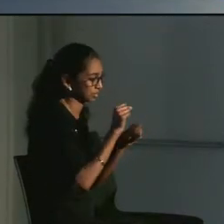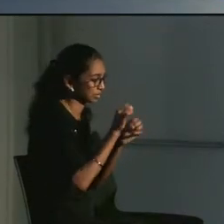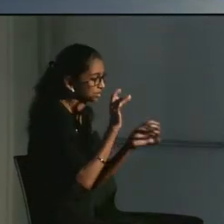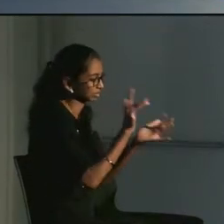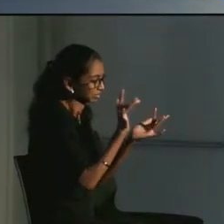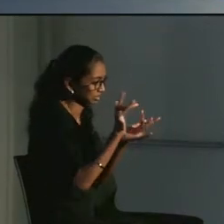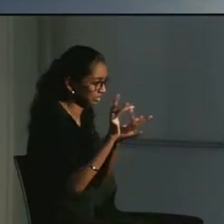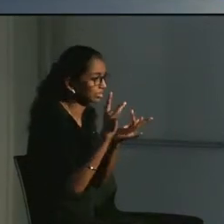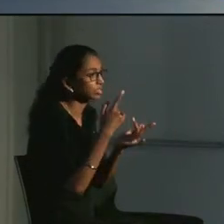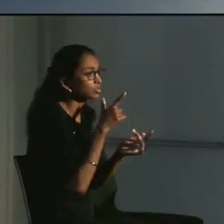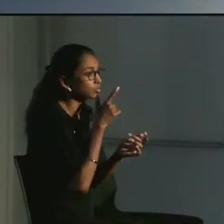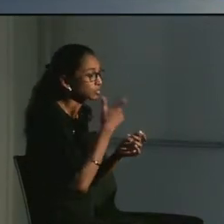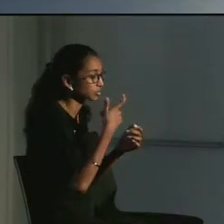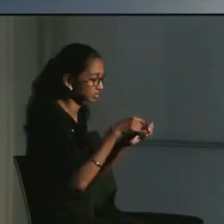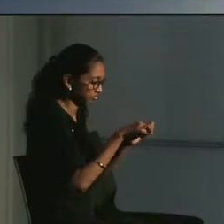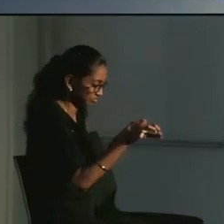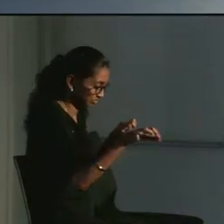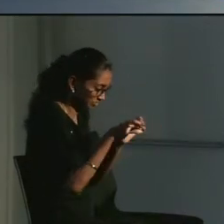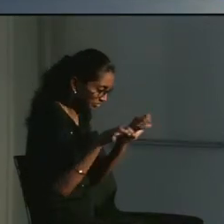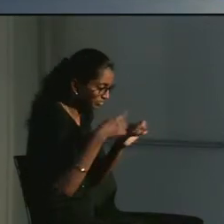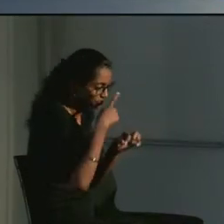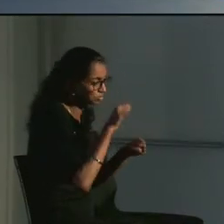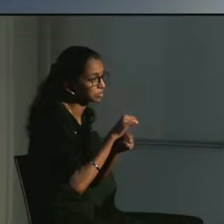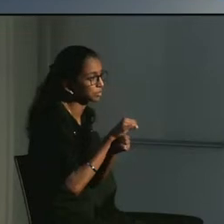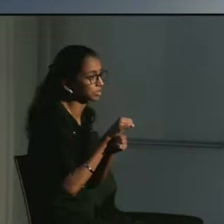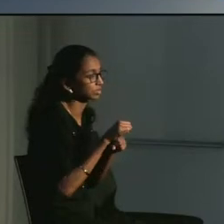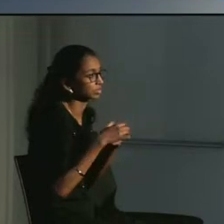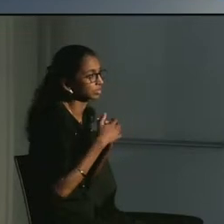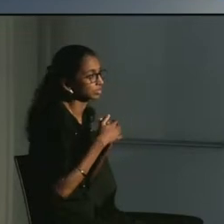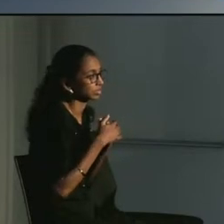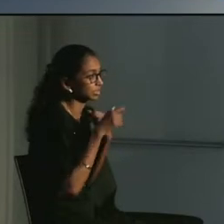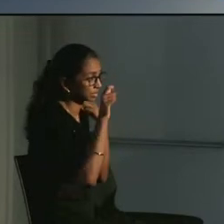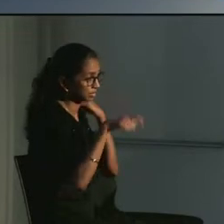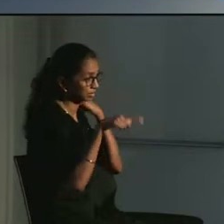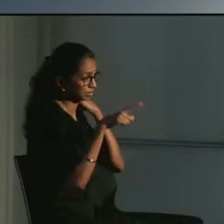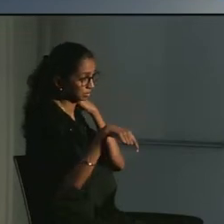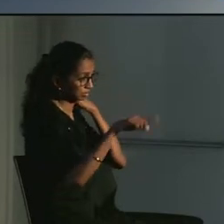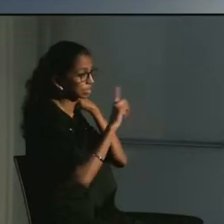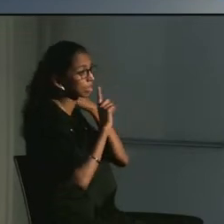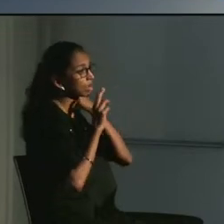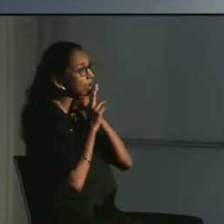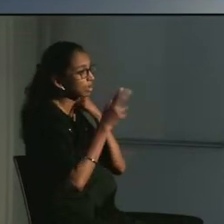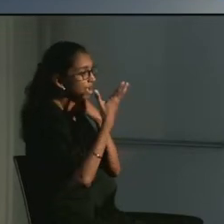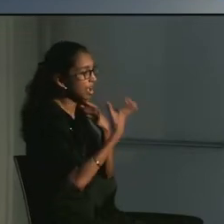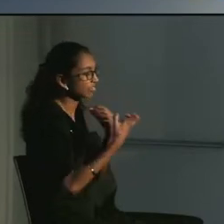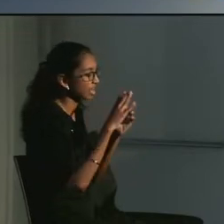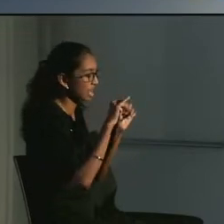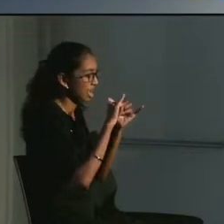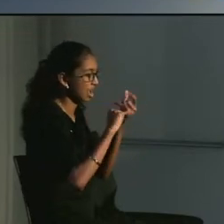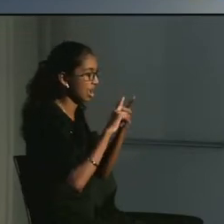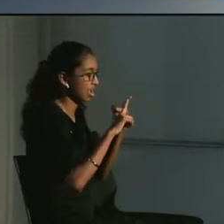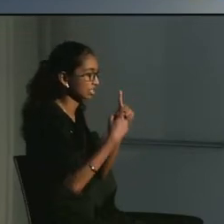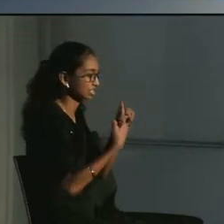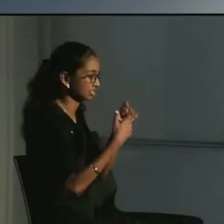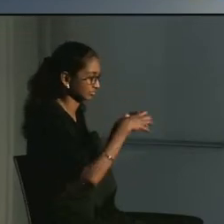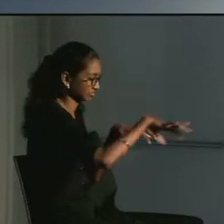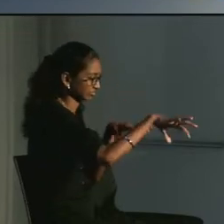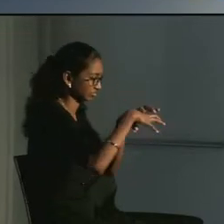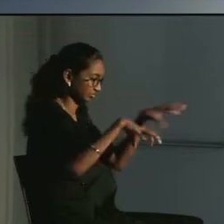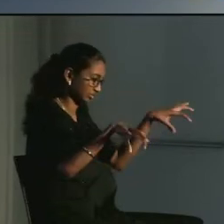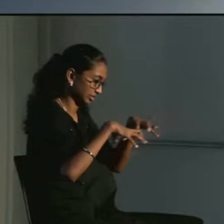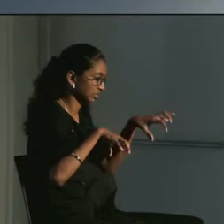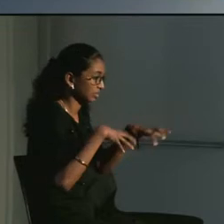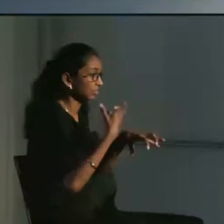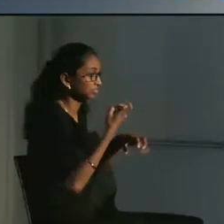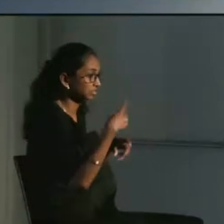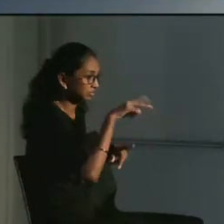real segregators and landfill workers. People are divided on caste lines, and it was the most visible